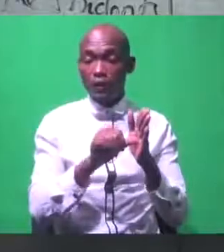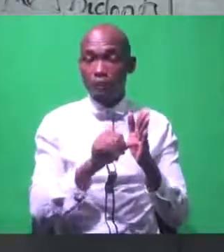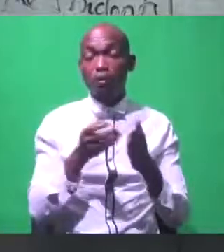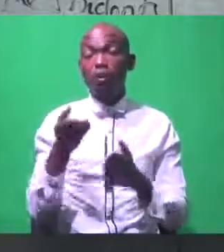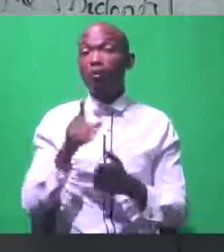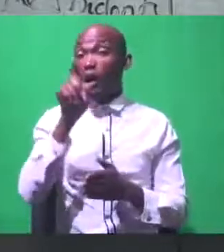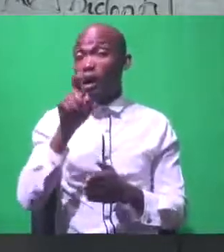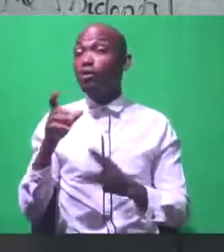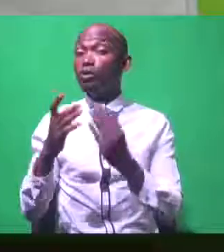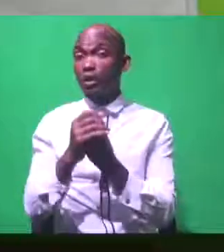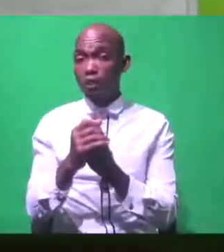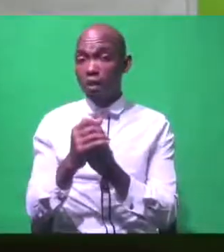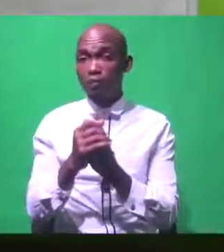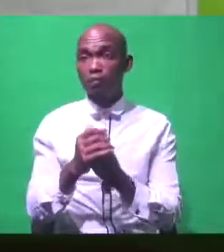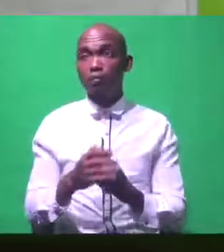together?